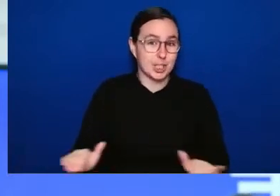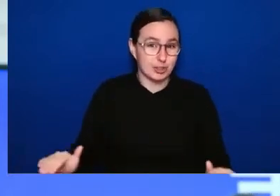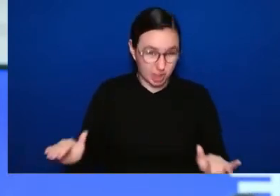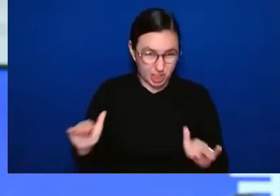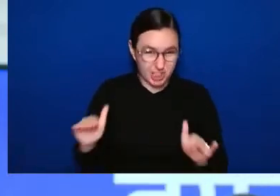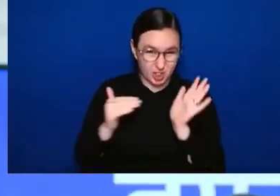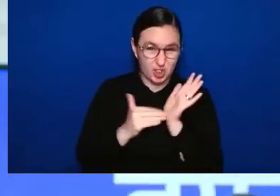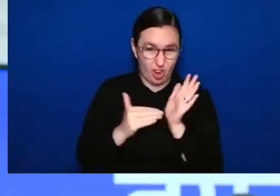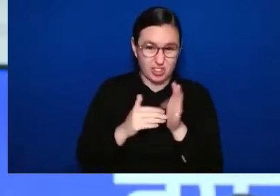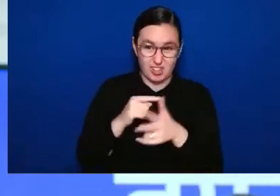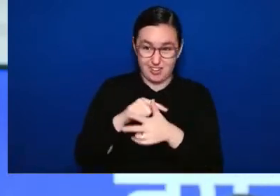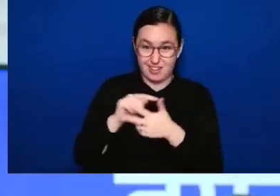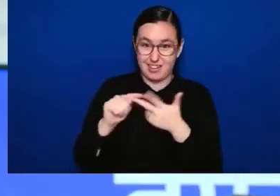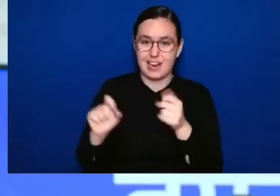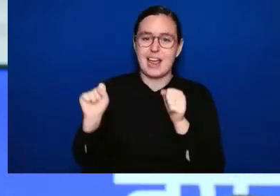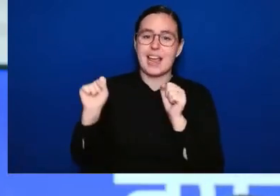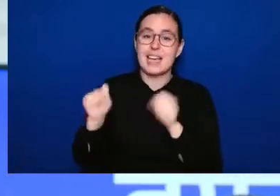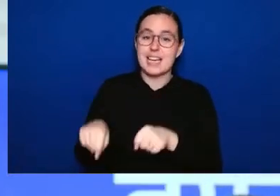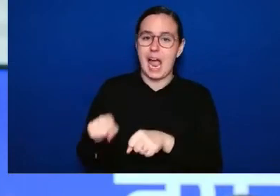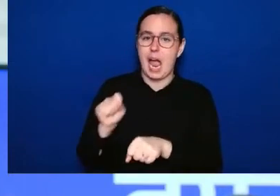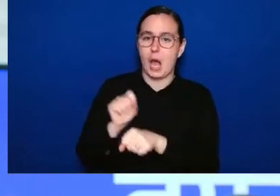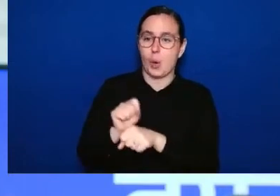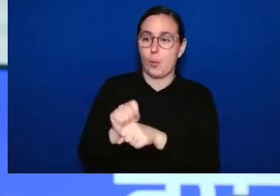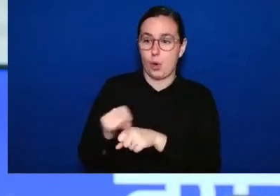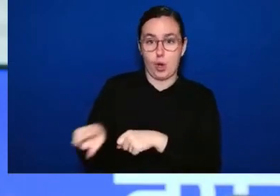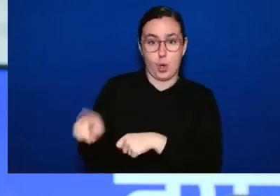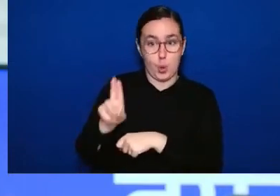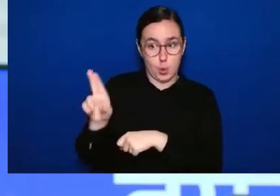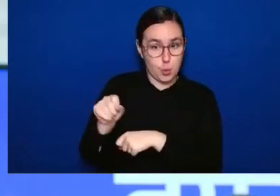doctors to practice medicine in BC by January.